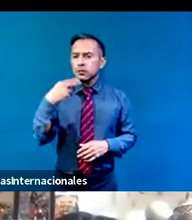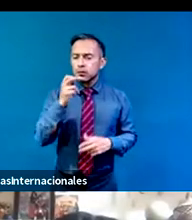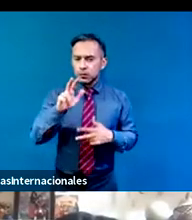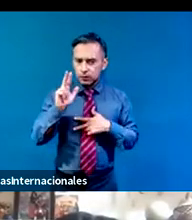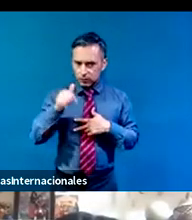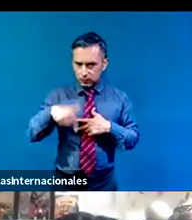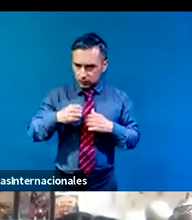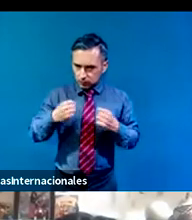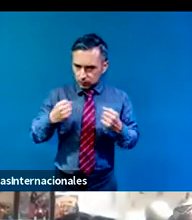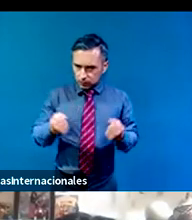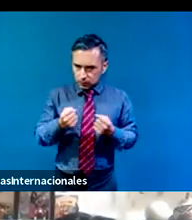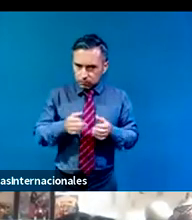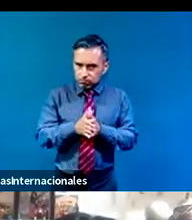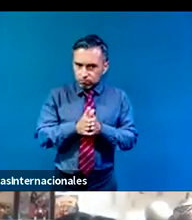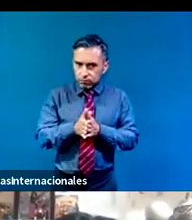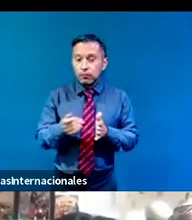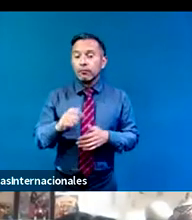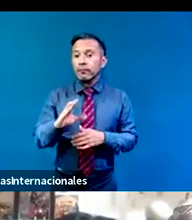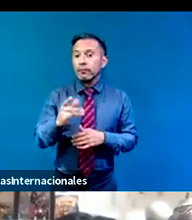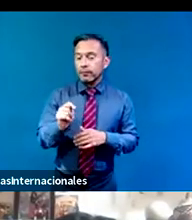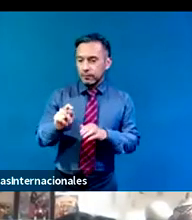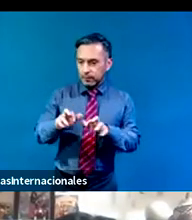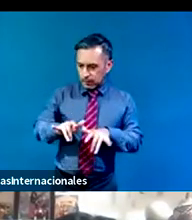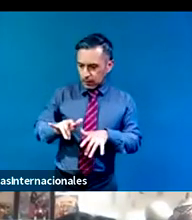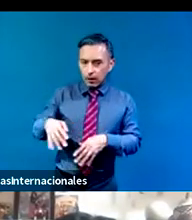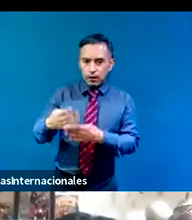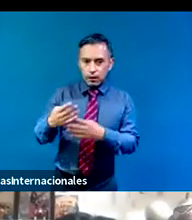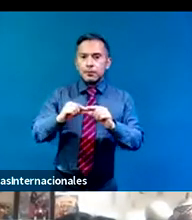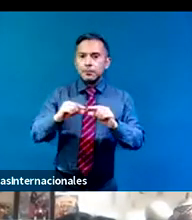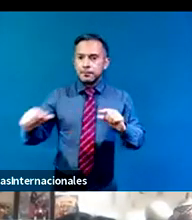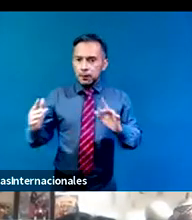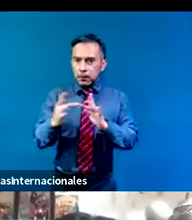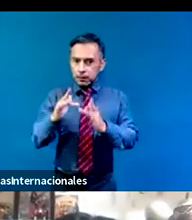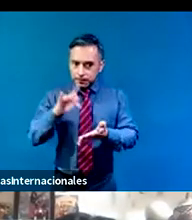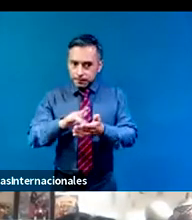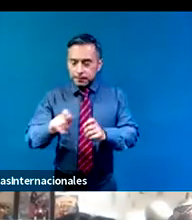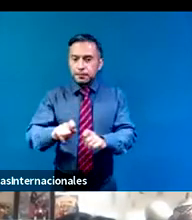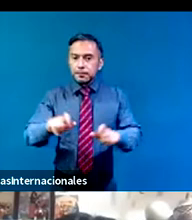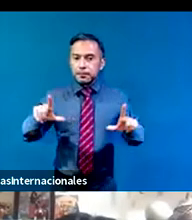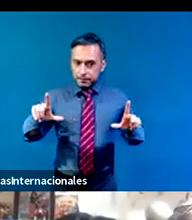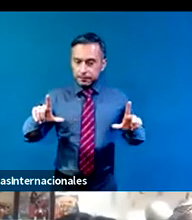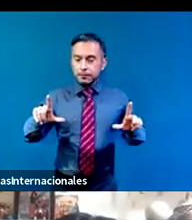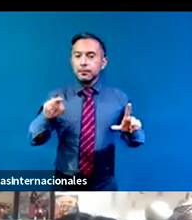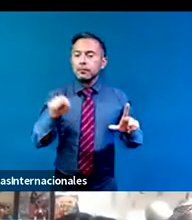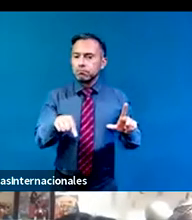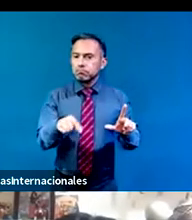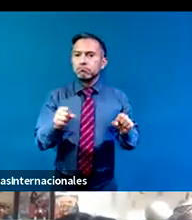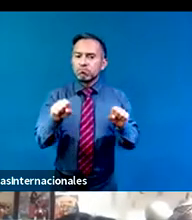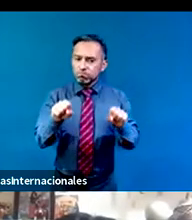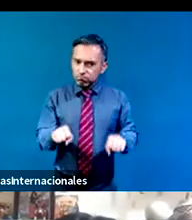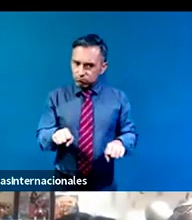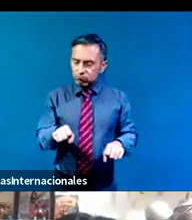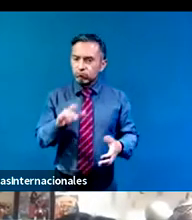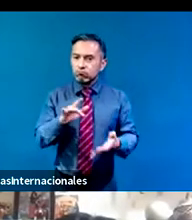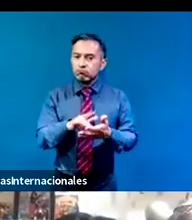hyperlink to the platform where you will be able to go and signal your interest to become a commitment maker, and where